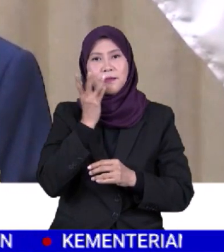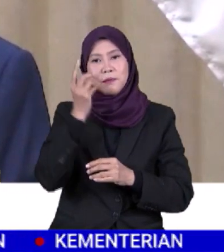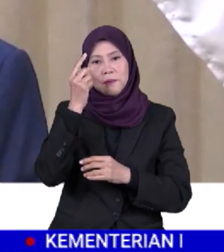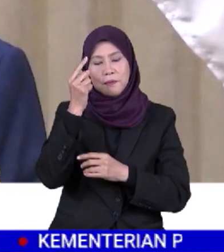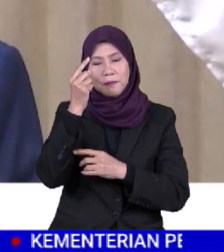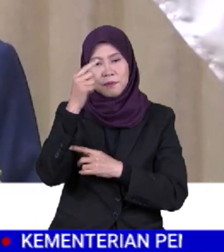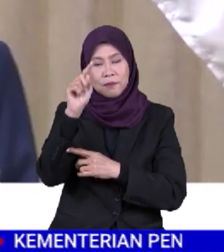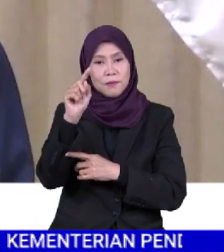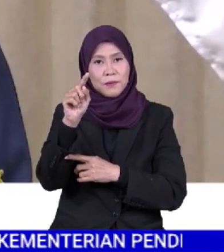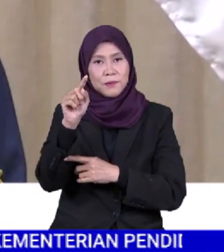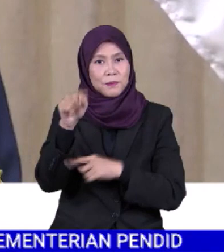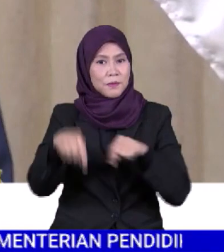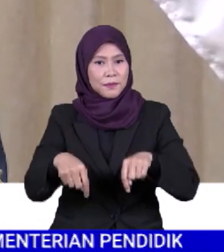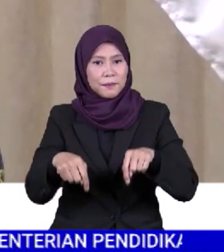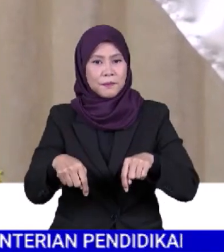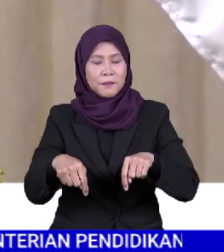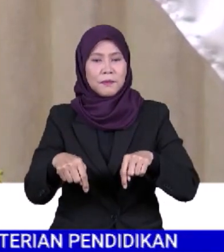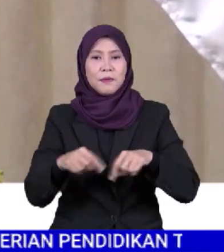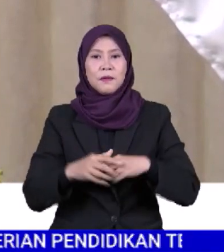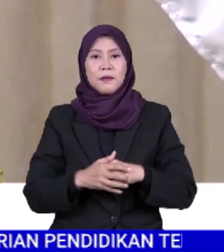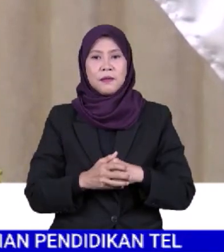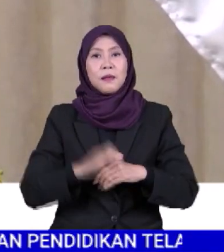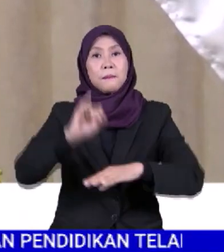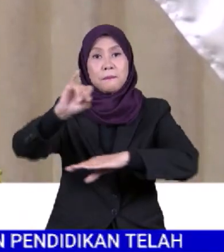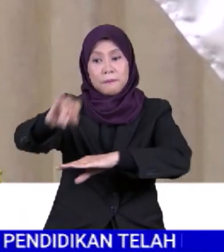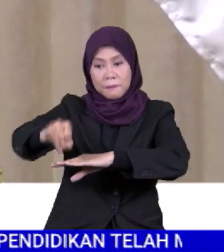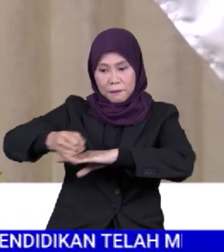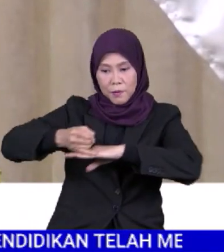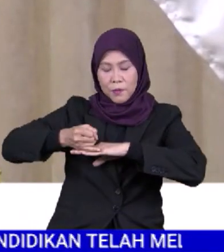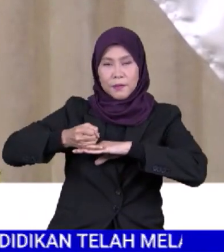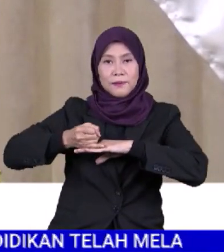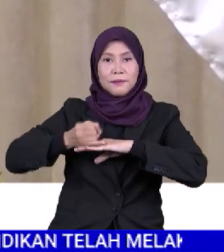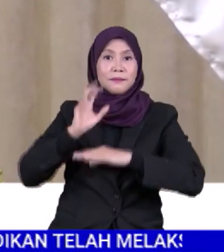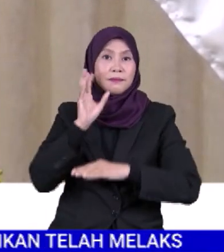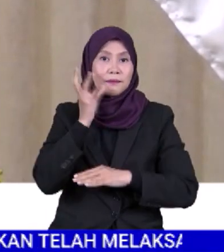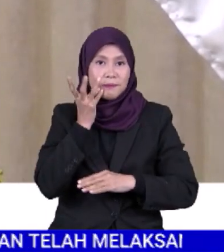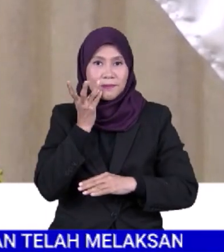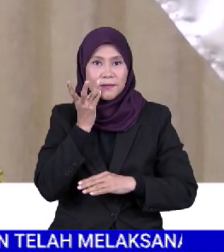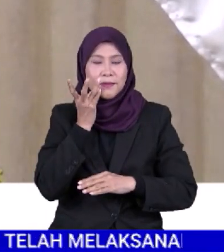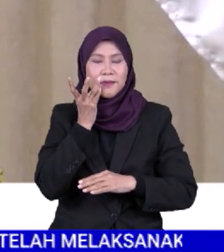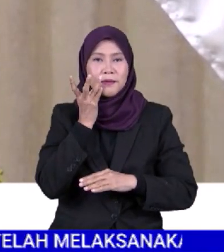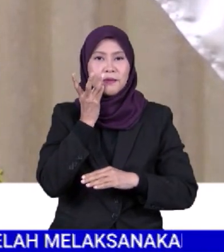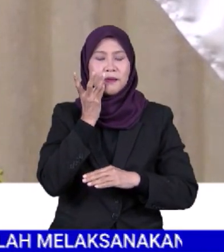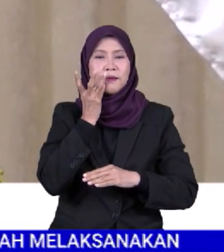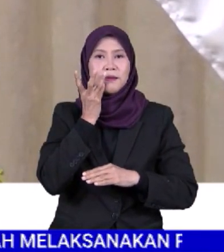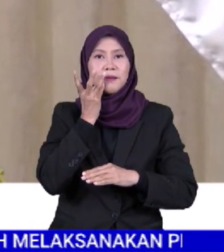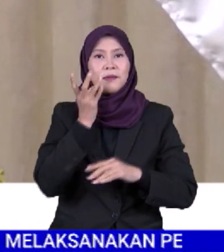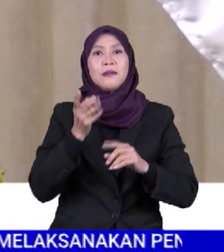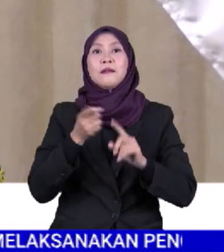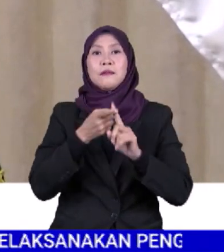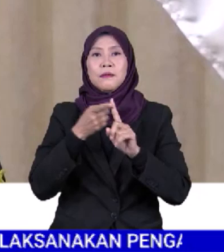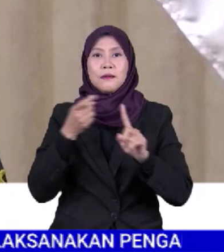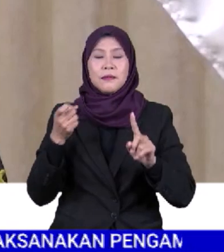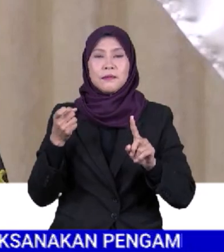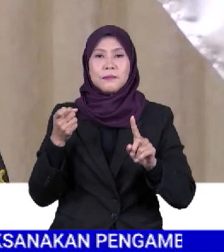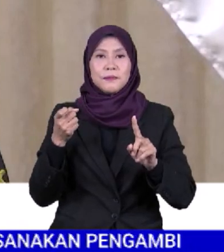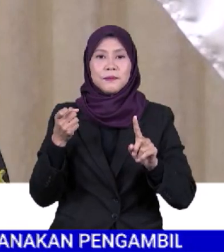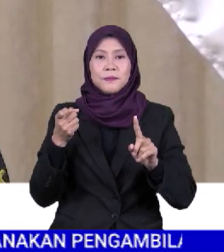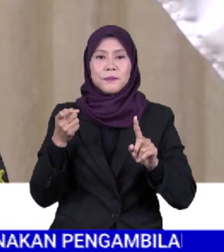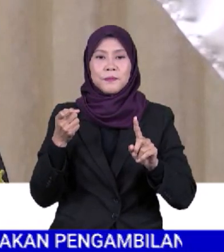company that caters for import of rice to consider an option to import